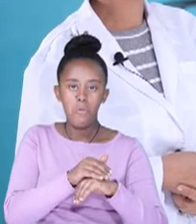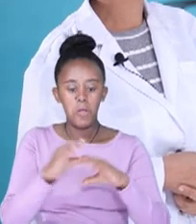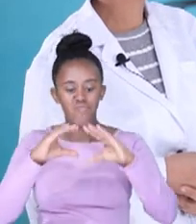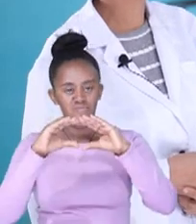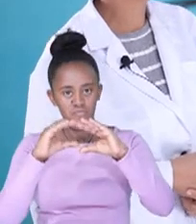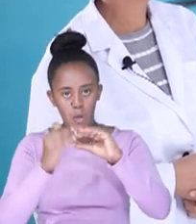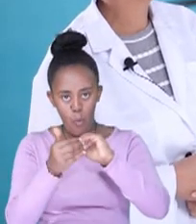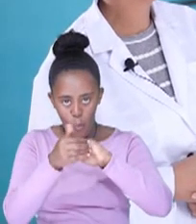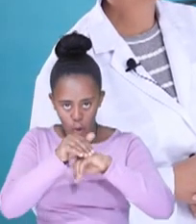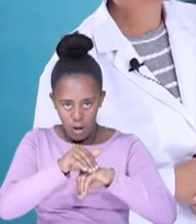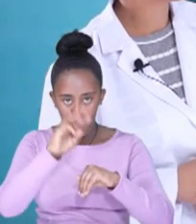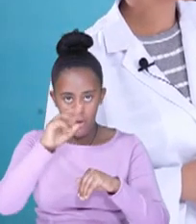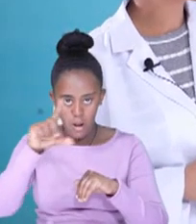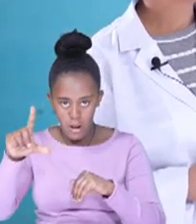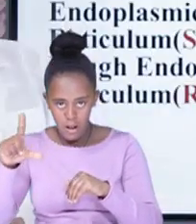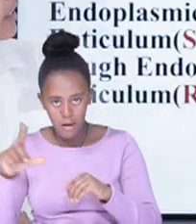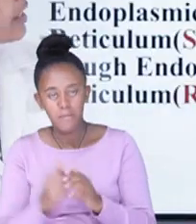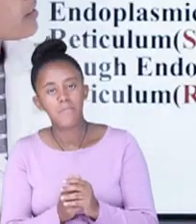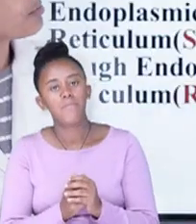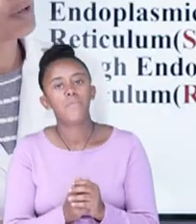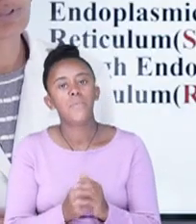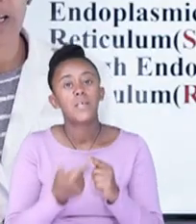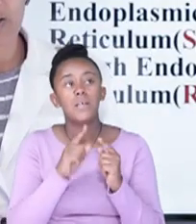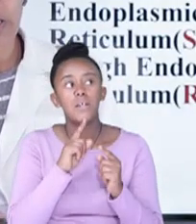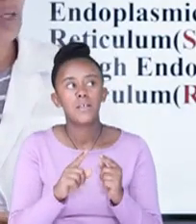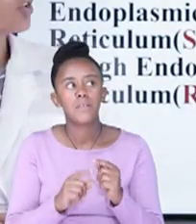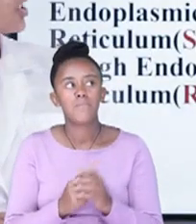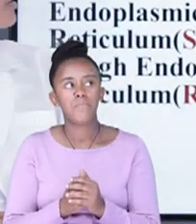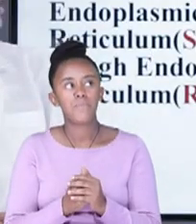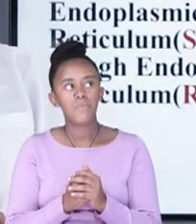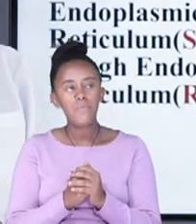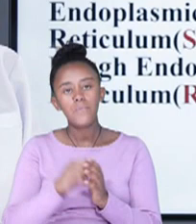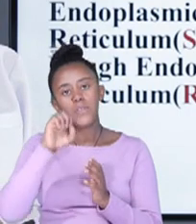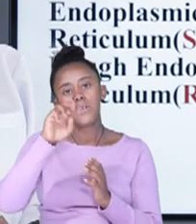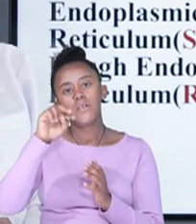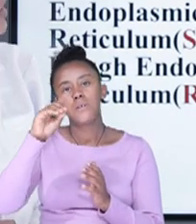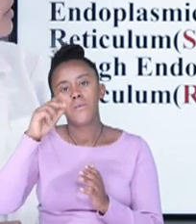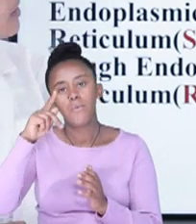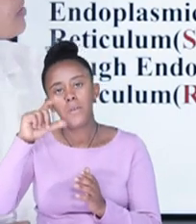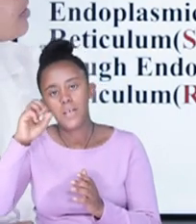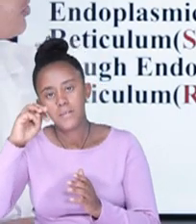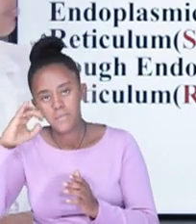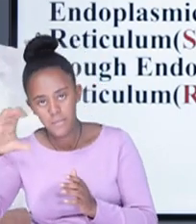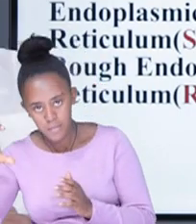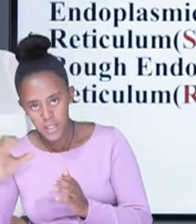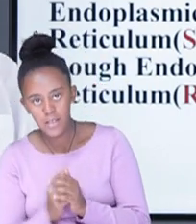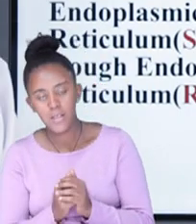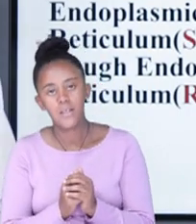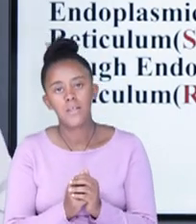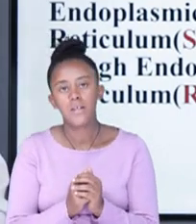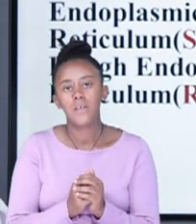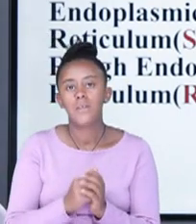is secreted in Golgi Complex. The next membranous structure that we are going to see is